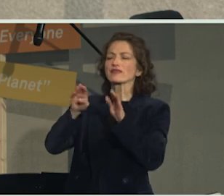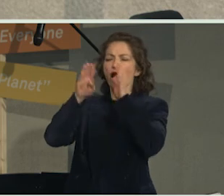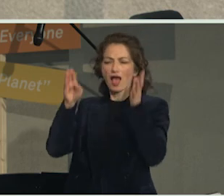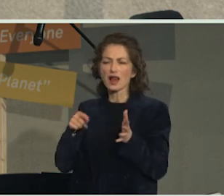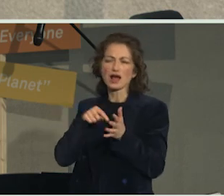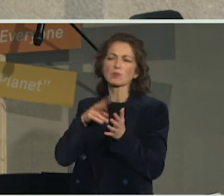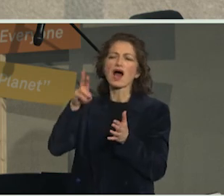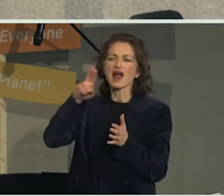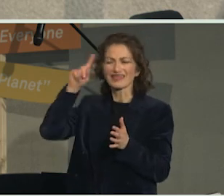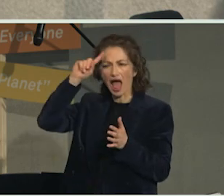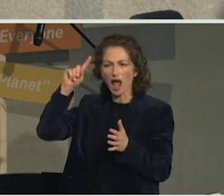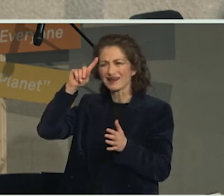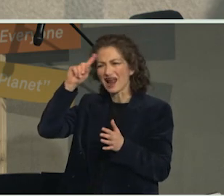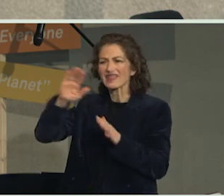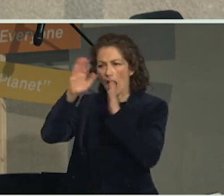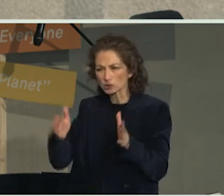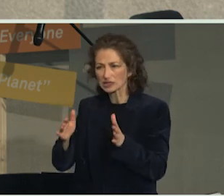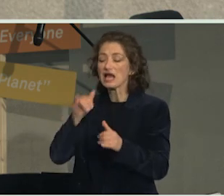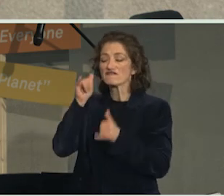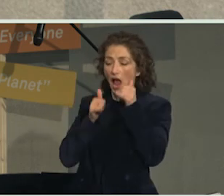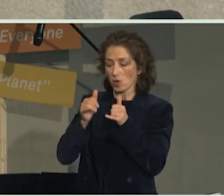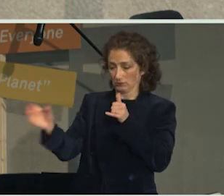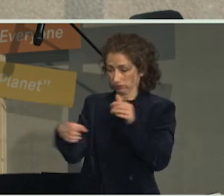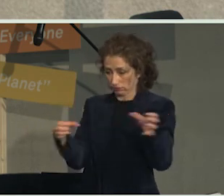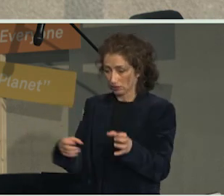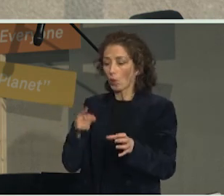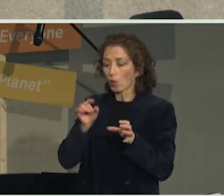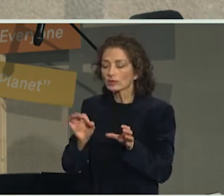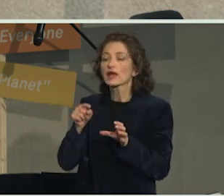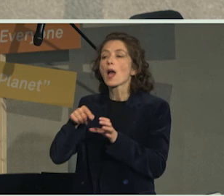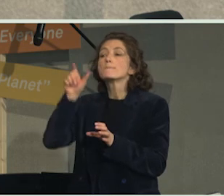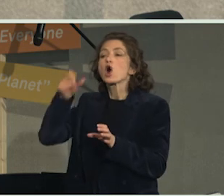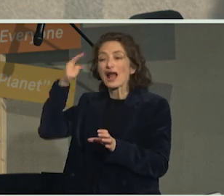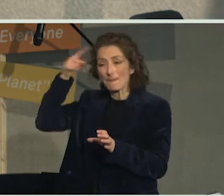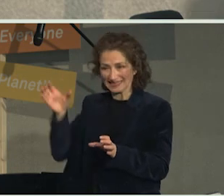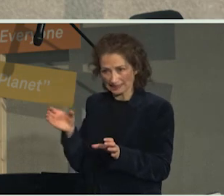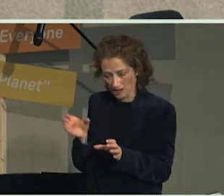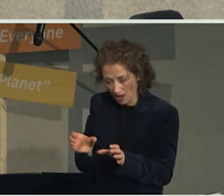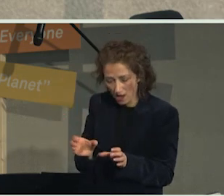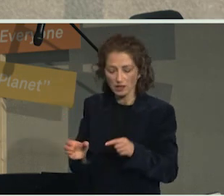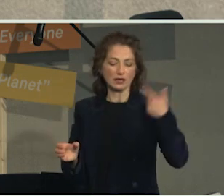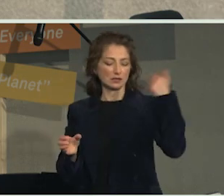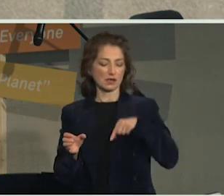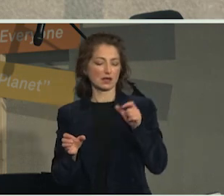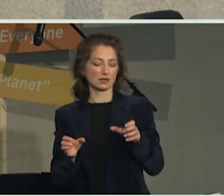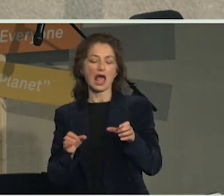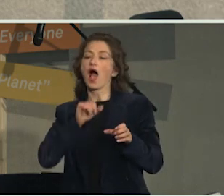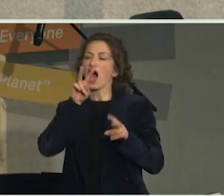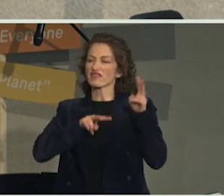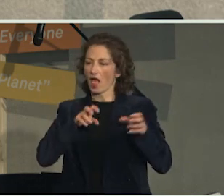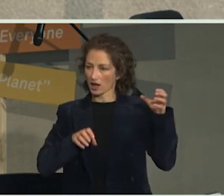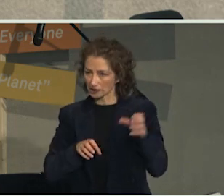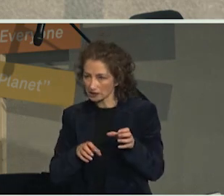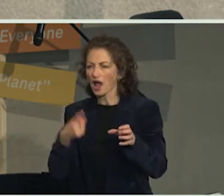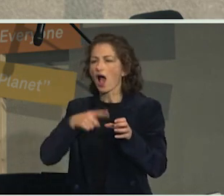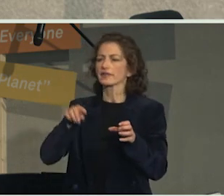basically runs the jails, for them just to sit there and listen to what women and girls of color are actually saying